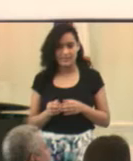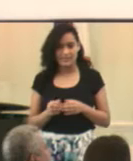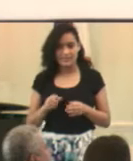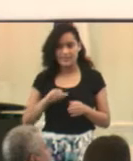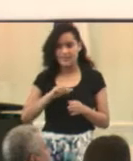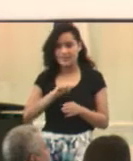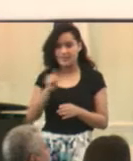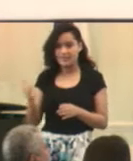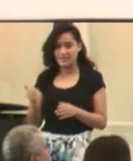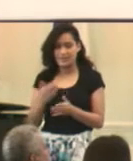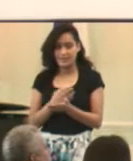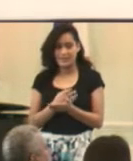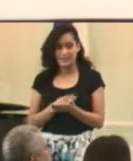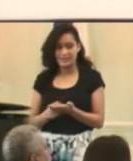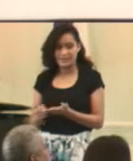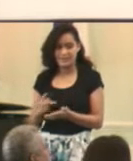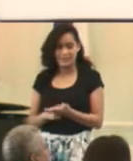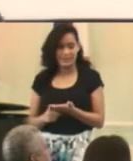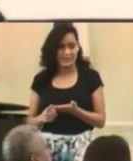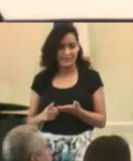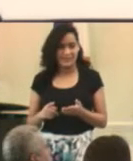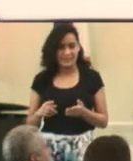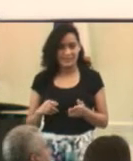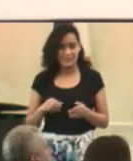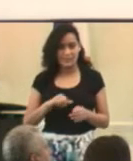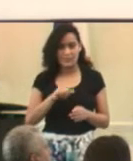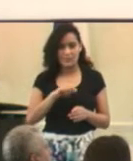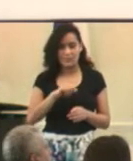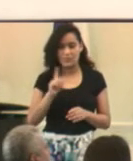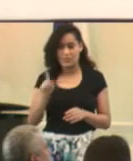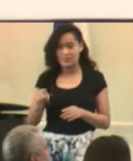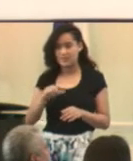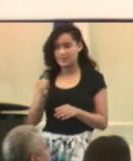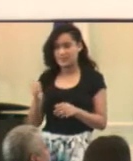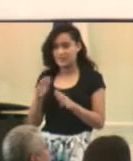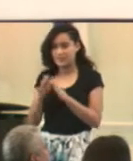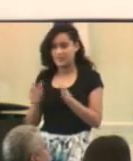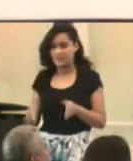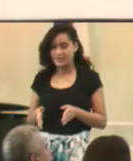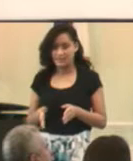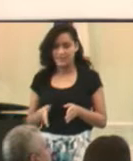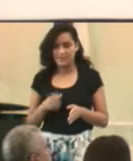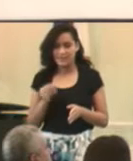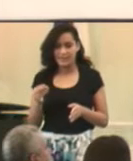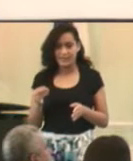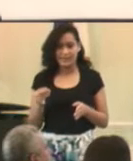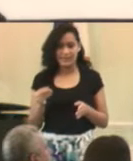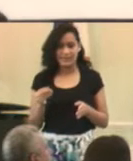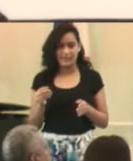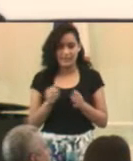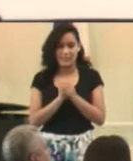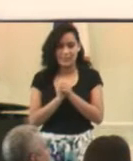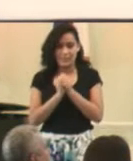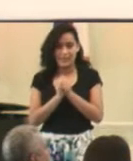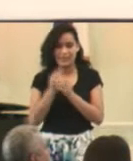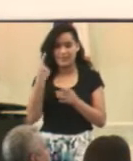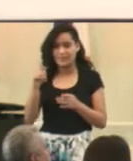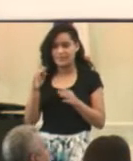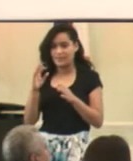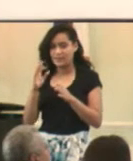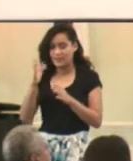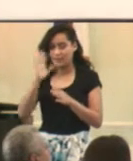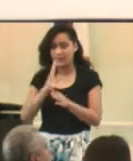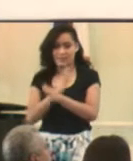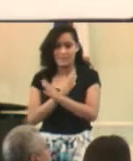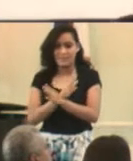Rupa, Vanesh, and Kumar set out to another village. And Rupa and Vanesh prayed for God's protection